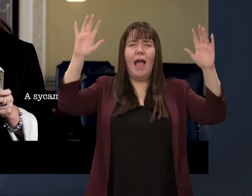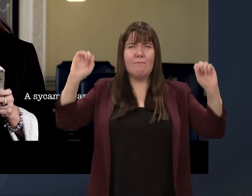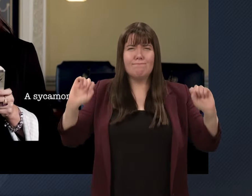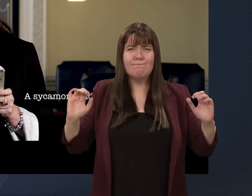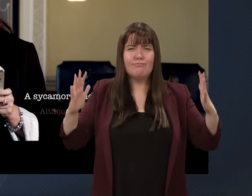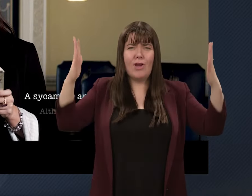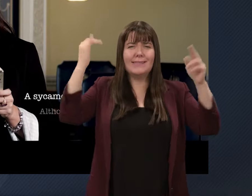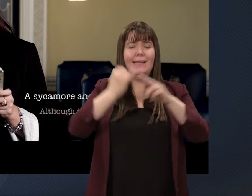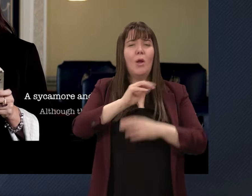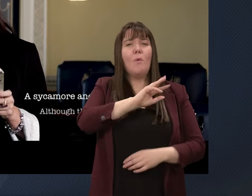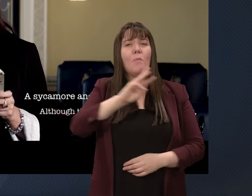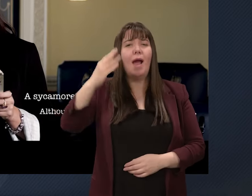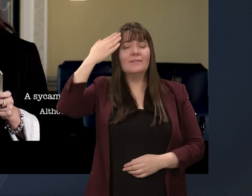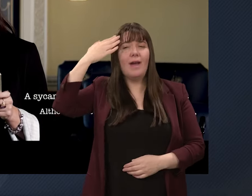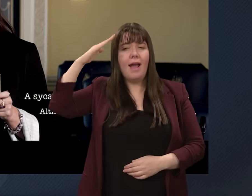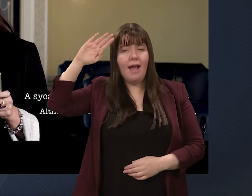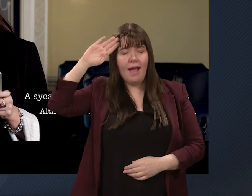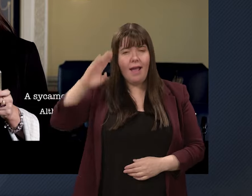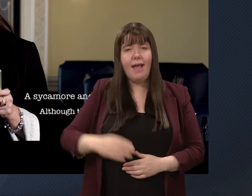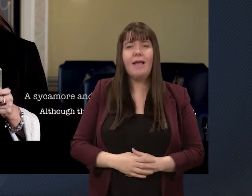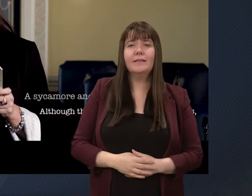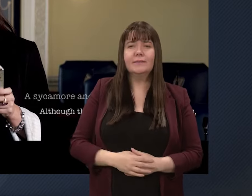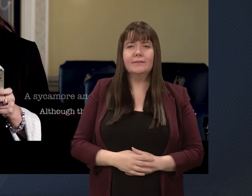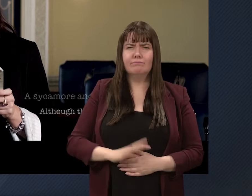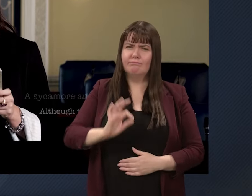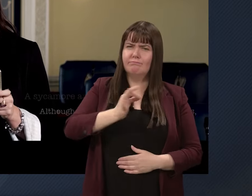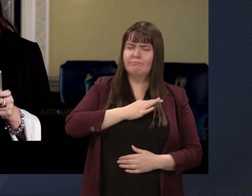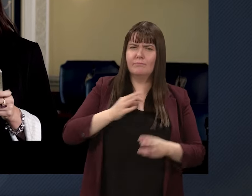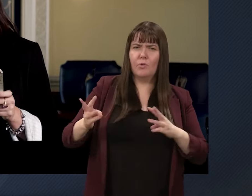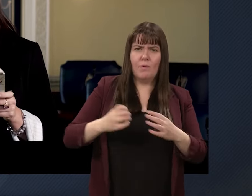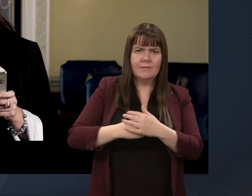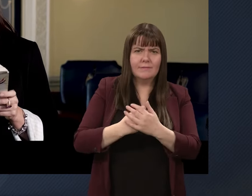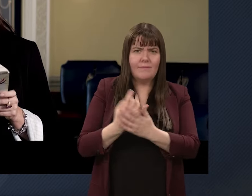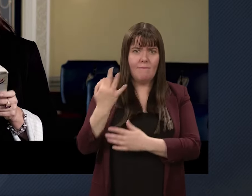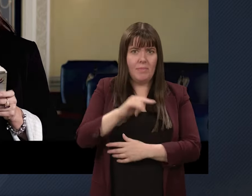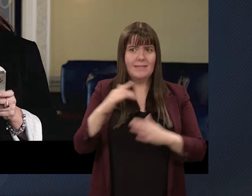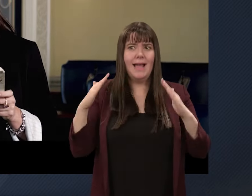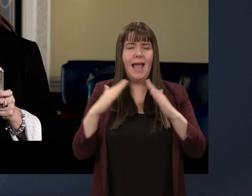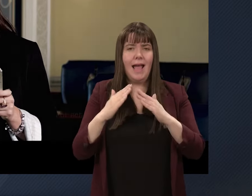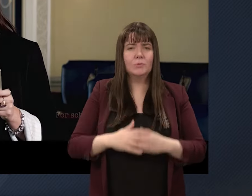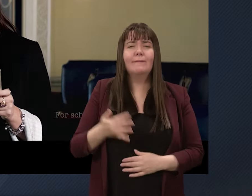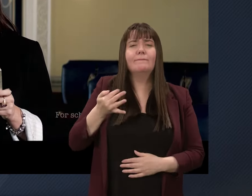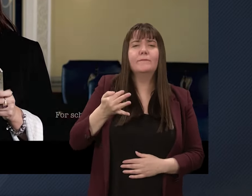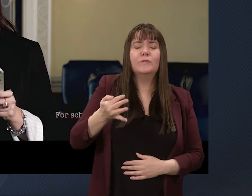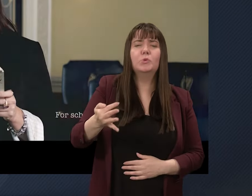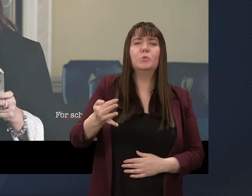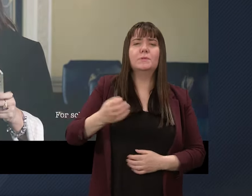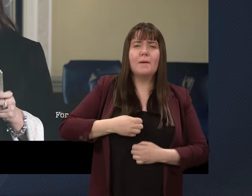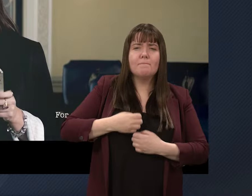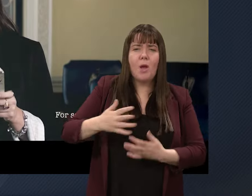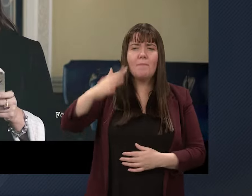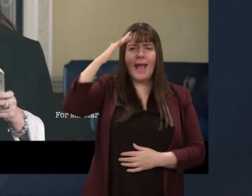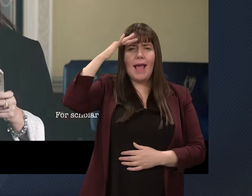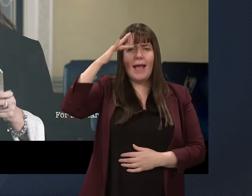night, although that western cloud is luminous, great works constructed there in nature's spite, for scholars and